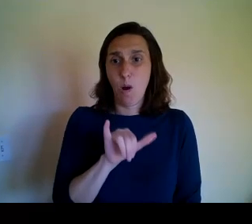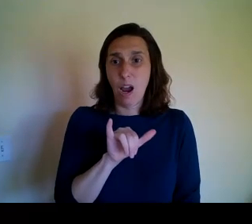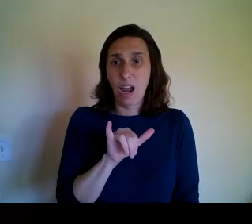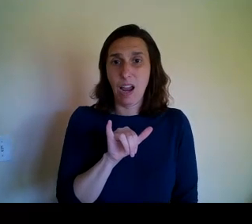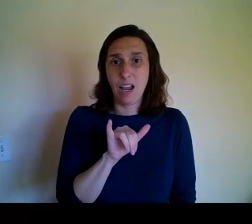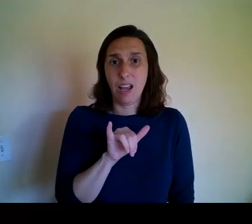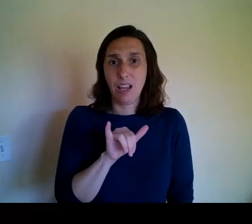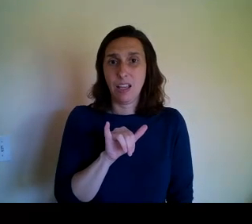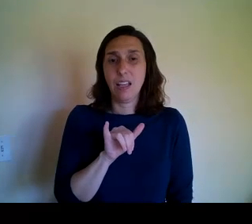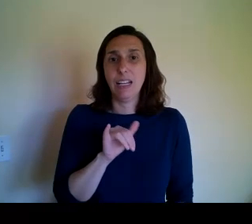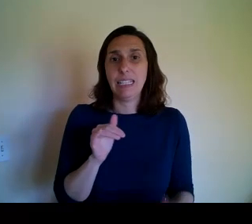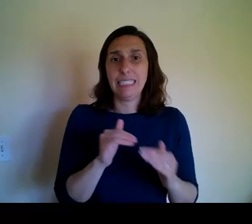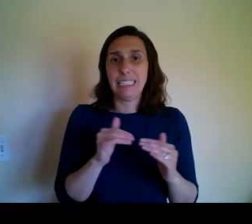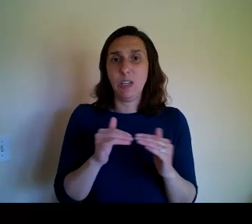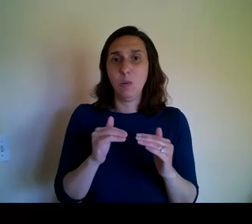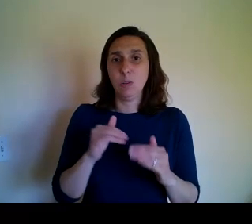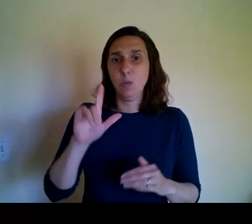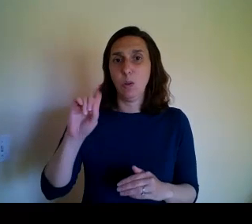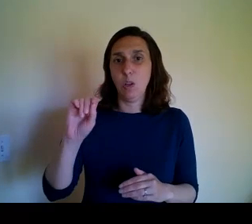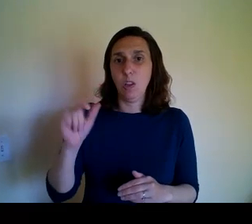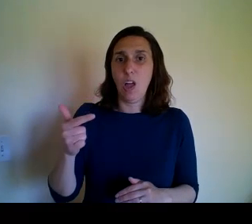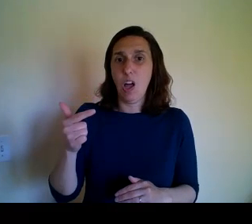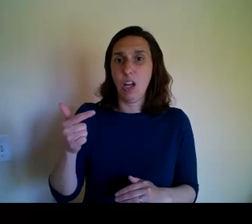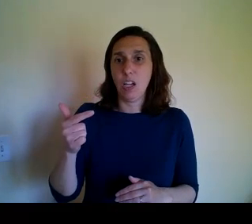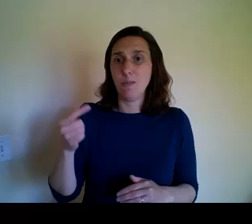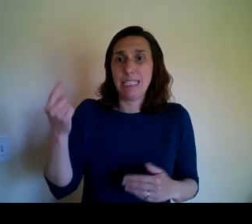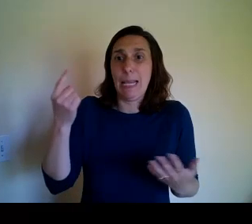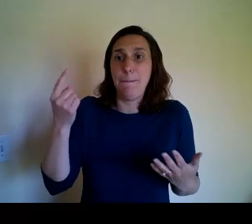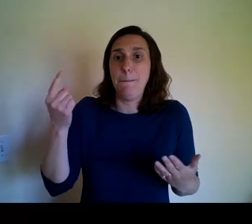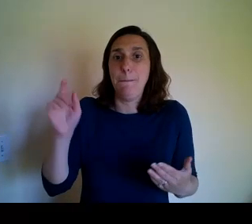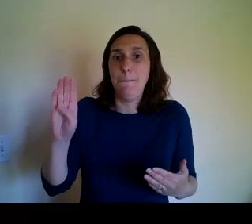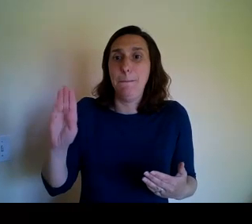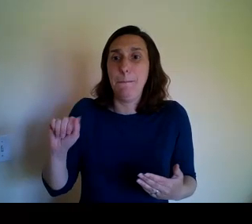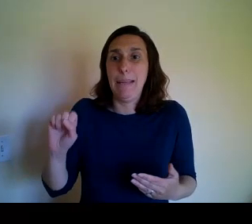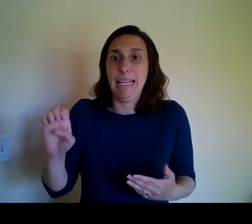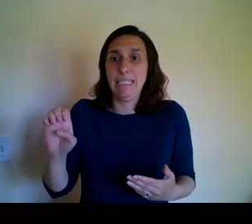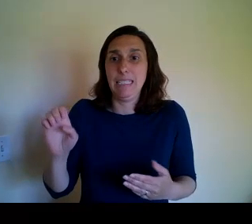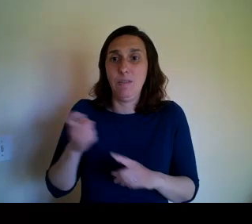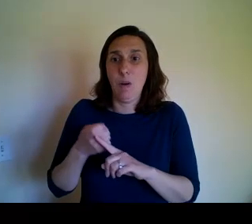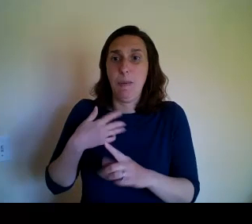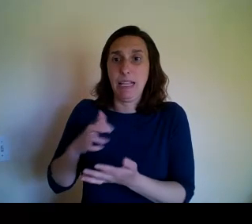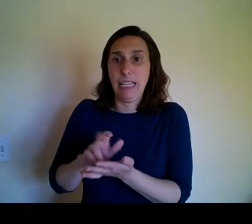equal to the log of some base I have on my calculator.